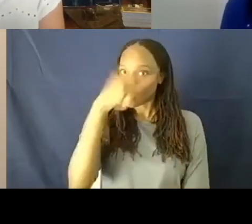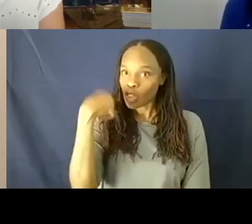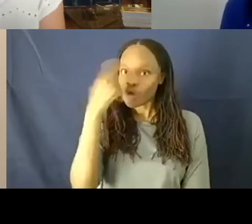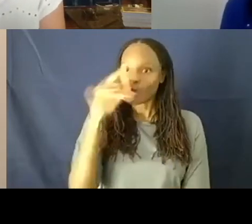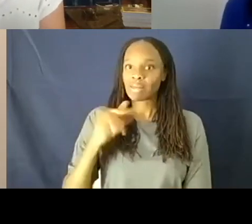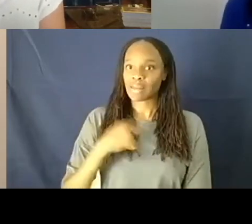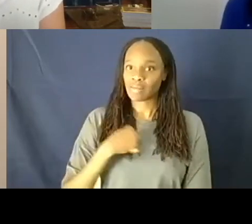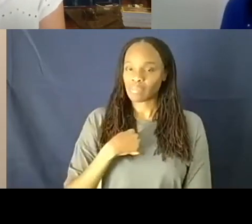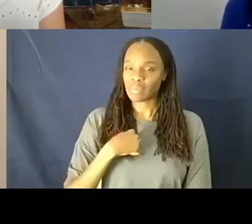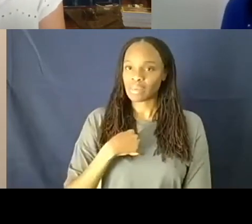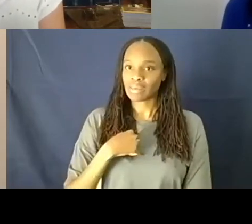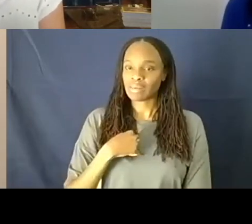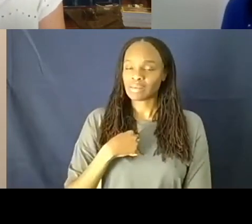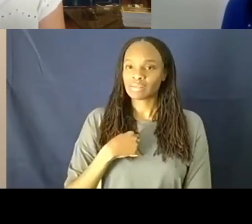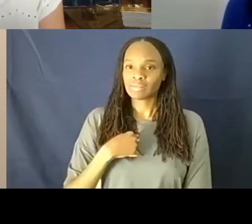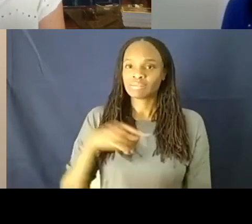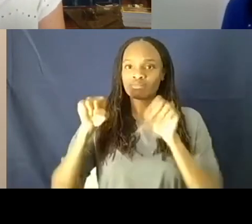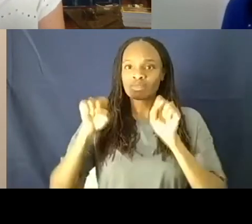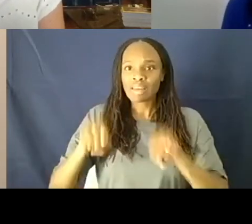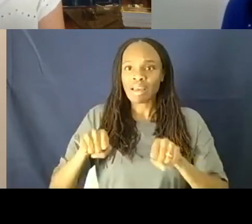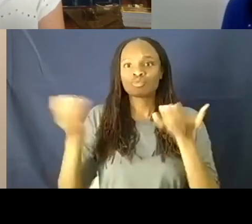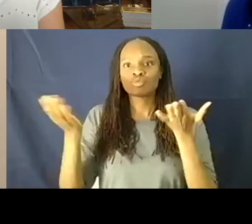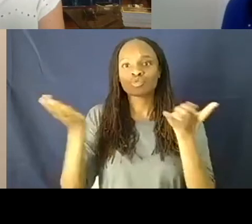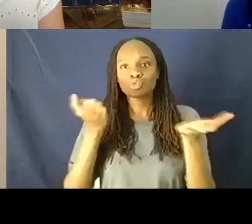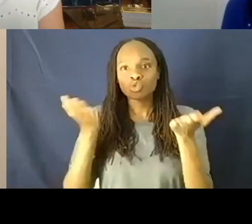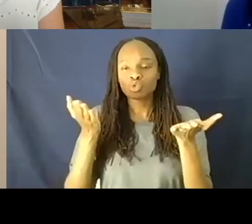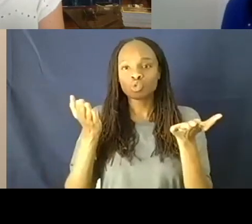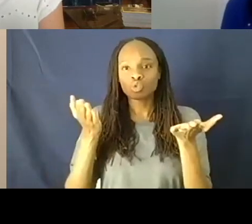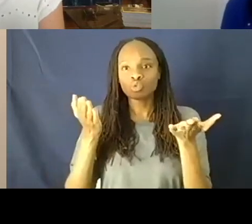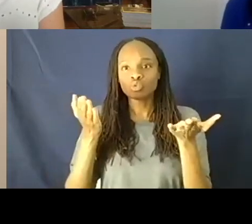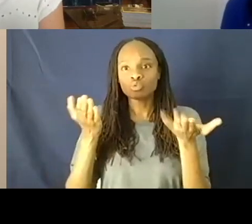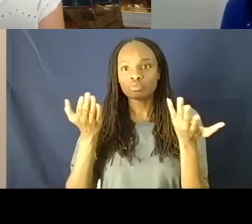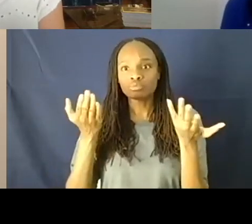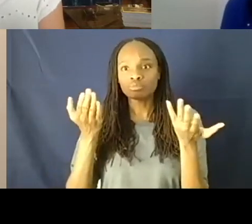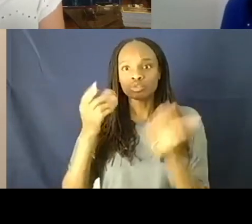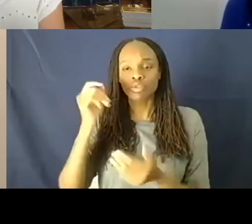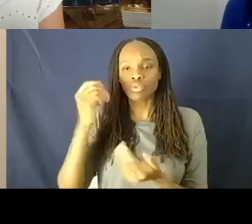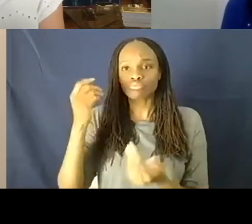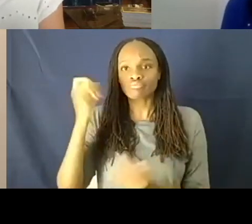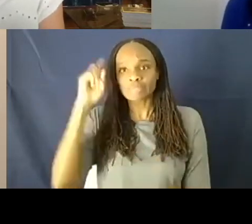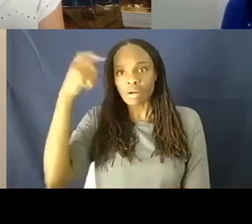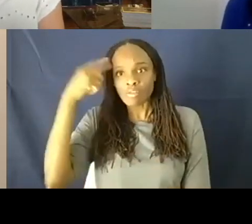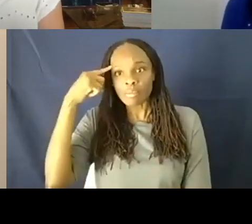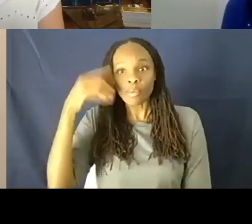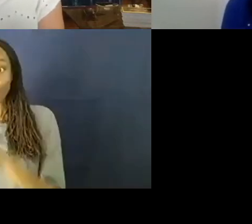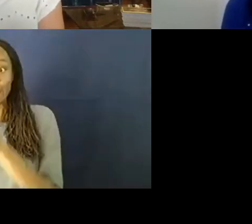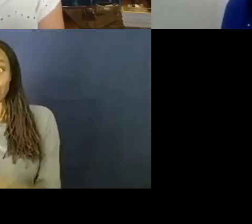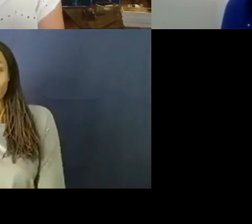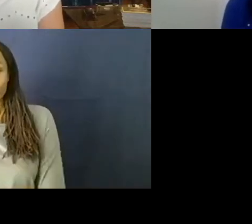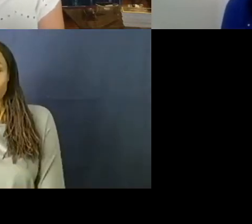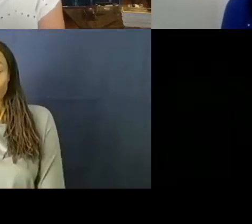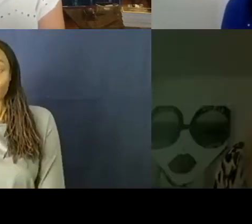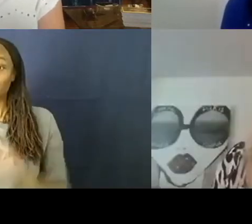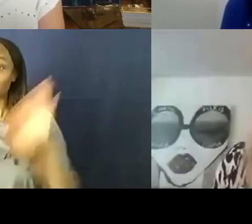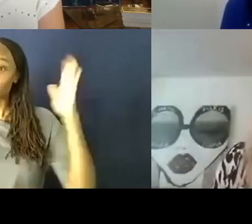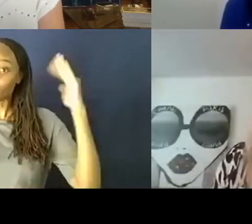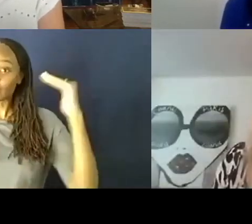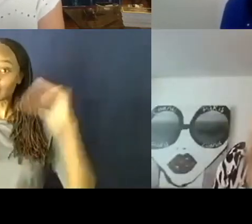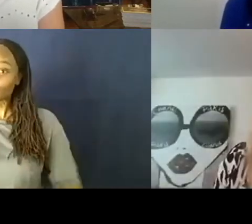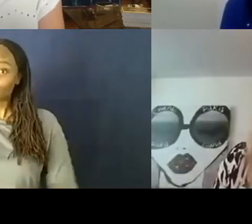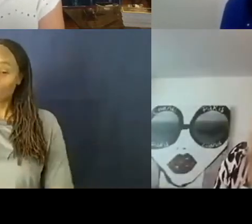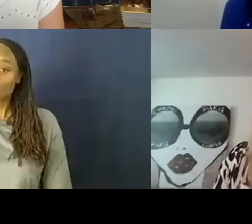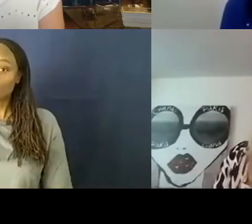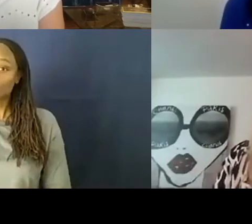to serve in government and hopefully in the future run for public